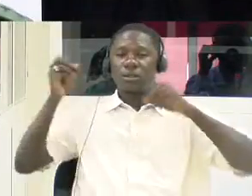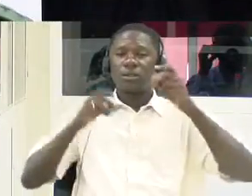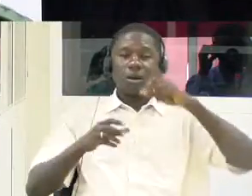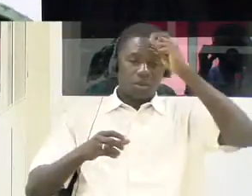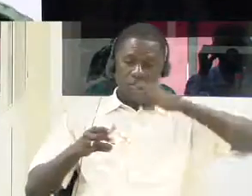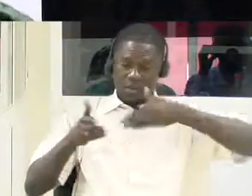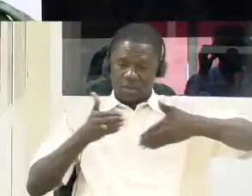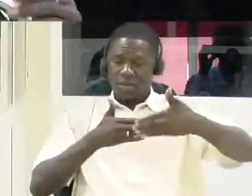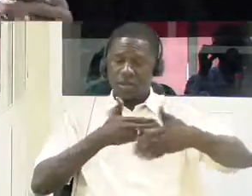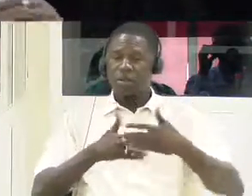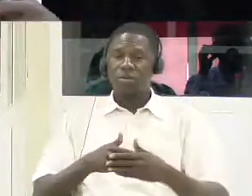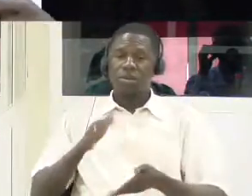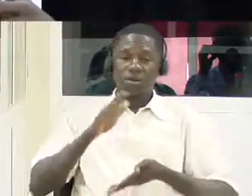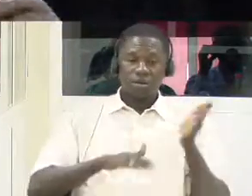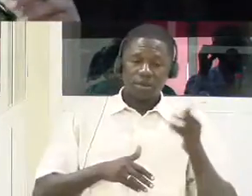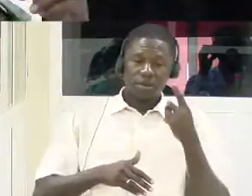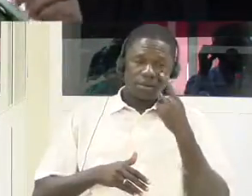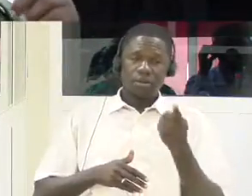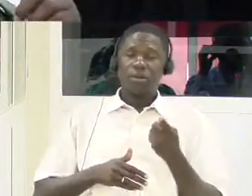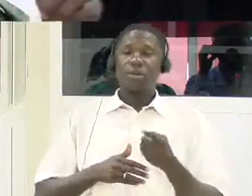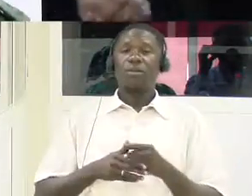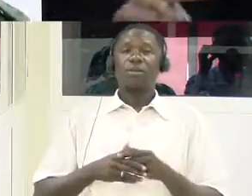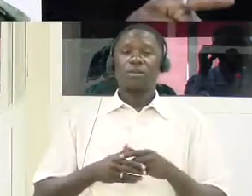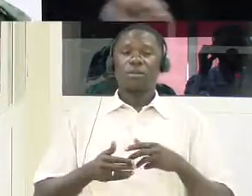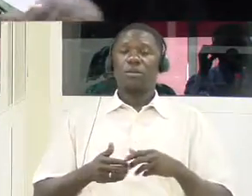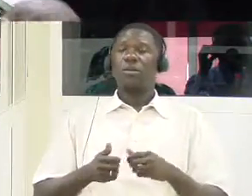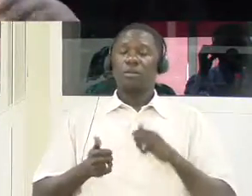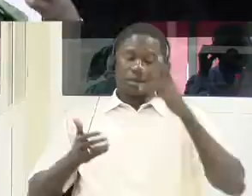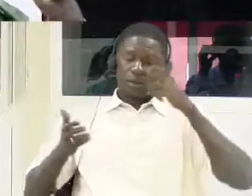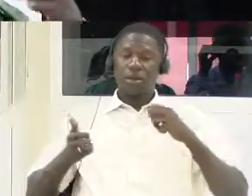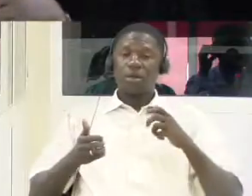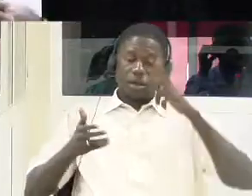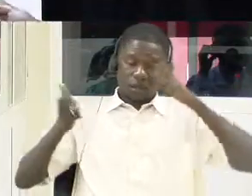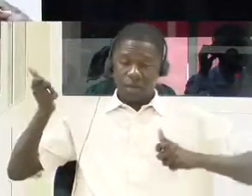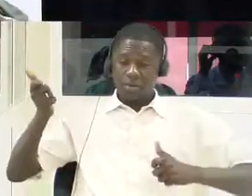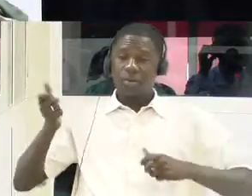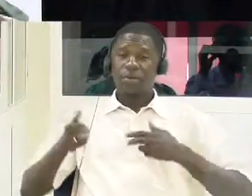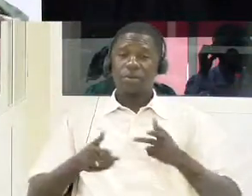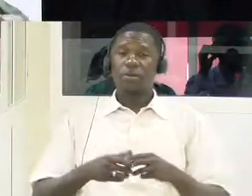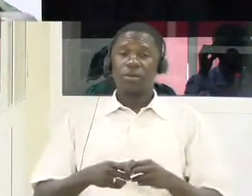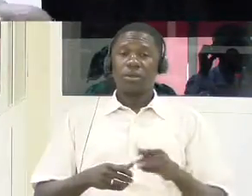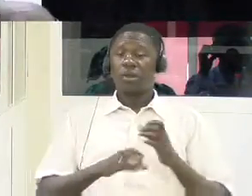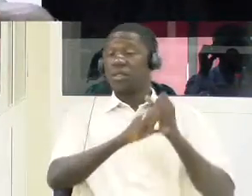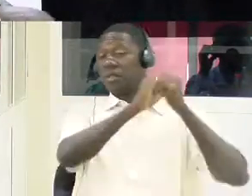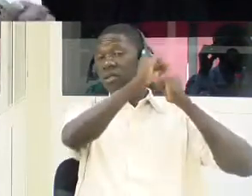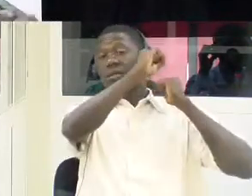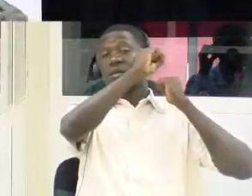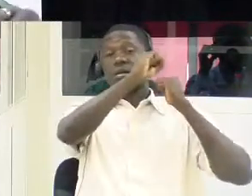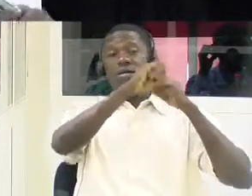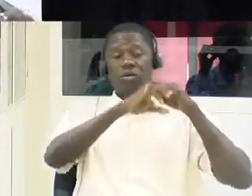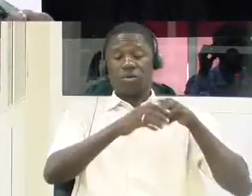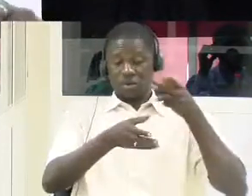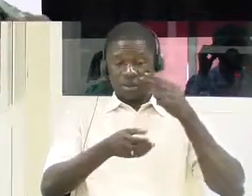were stationed there. I saw that, then the state guard had also deployed there an anti-aircraft gun. and I